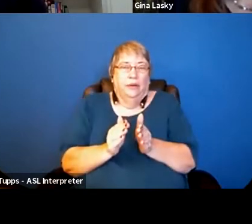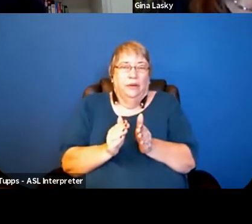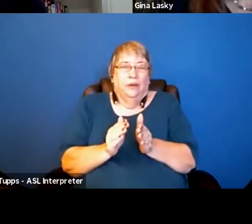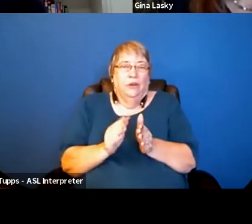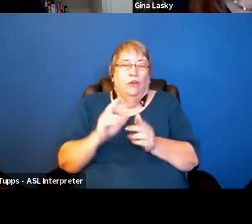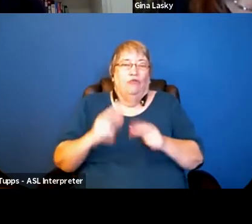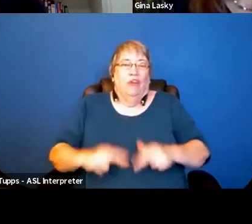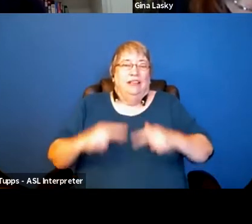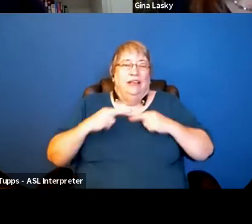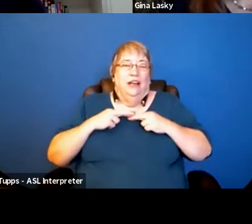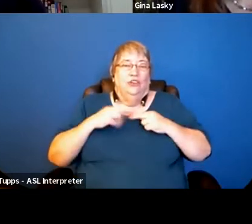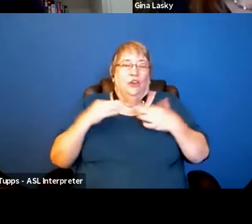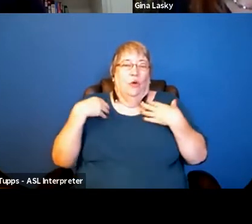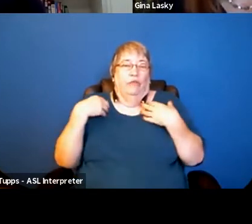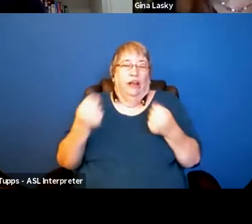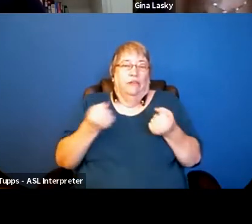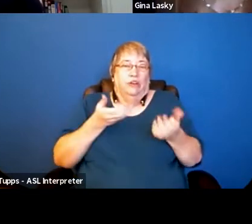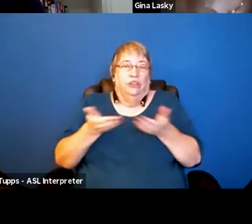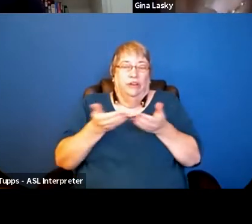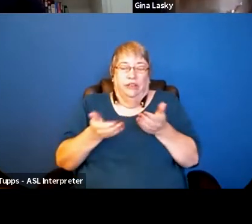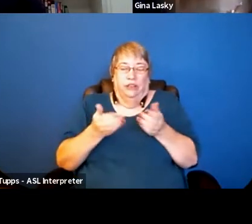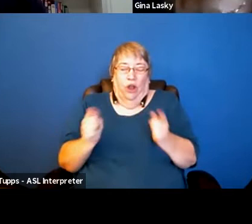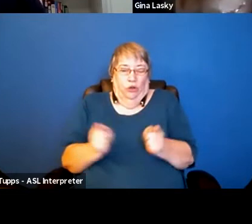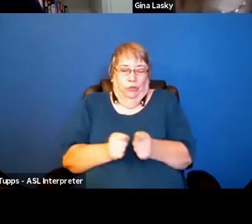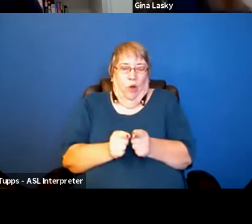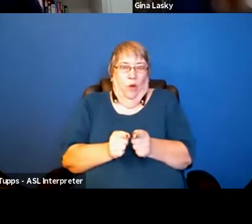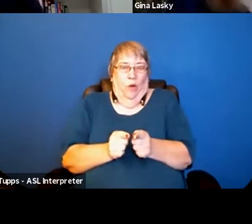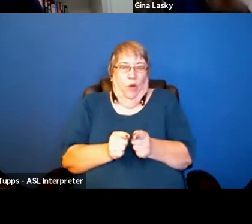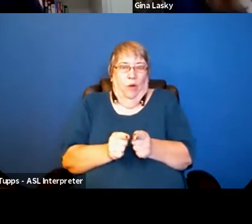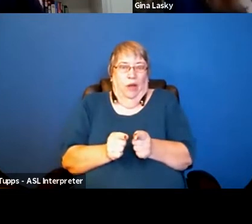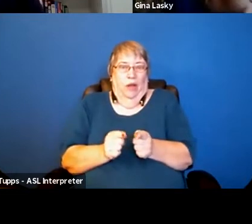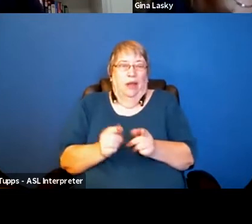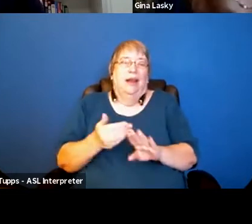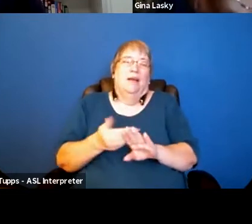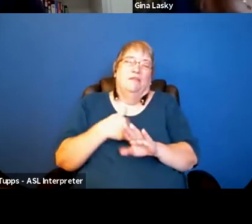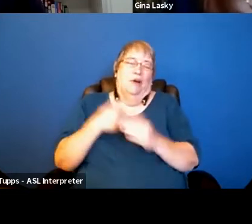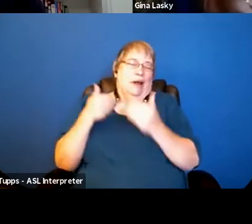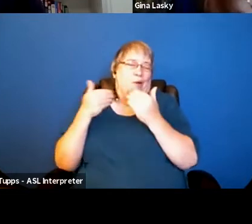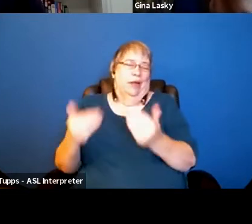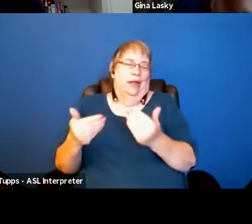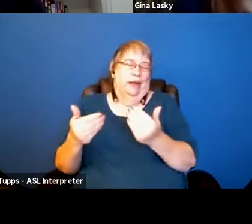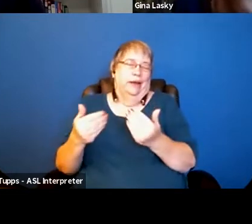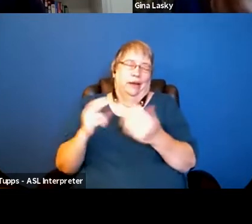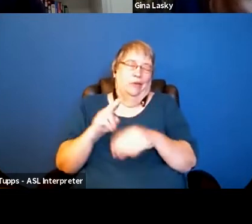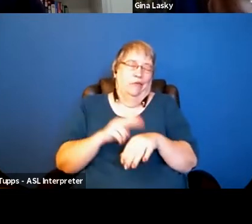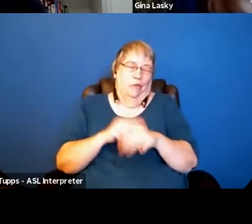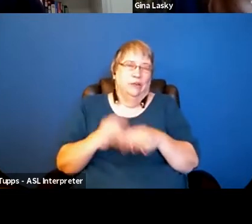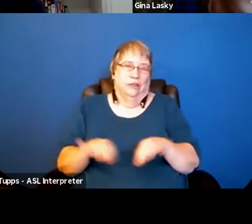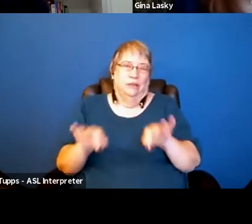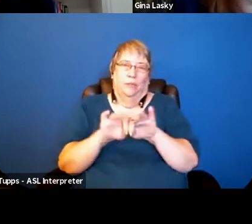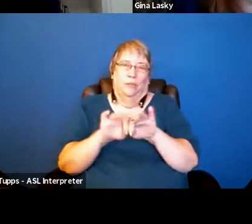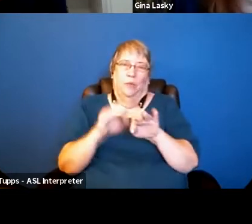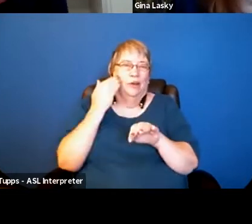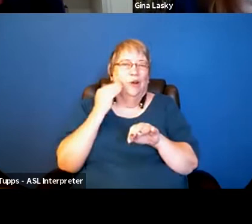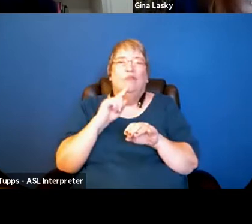of that funnel chart. And before I go on, I just want to, of course, it's important to note that there's really no good